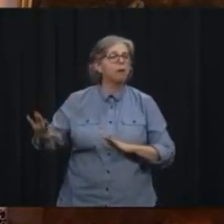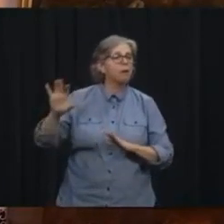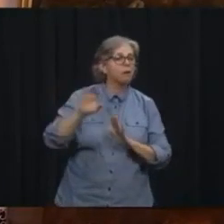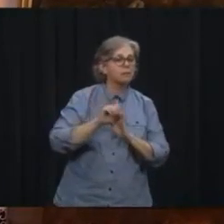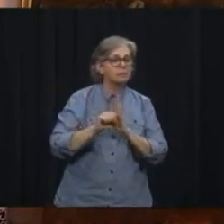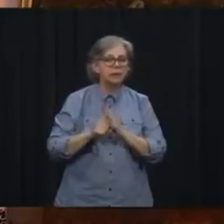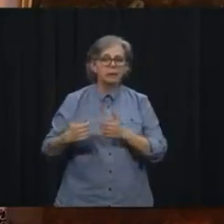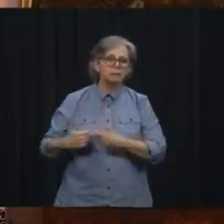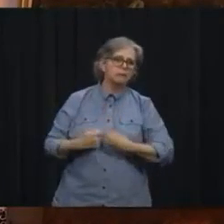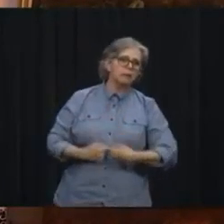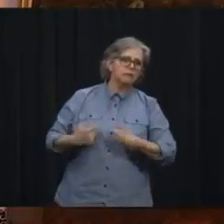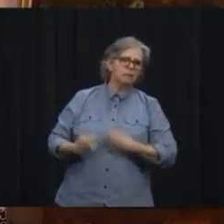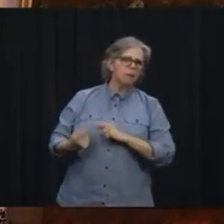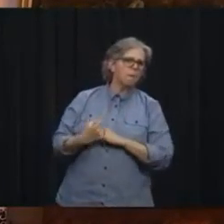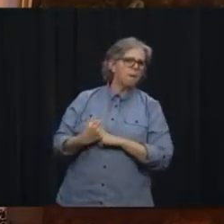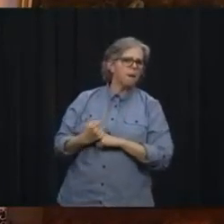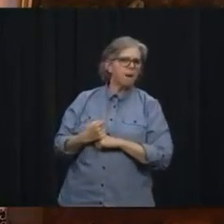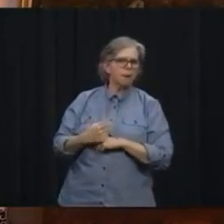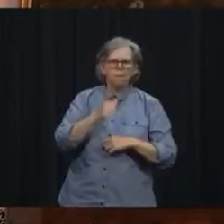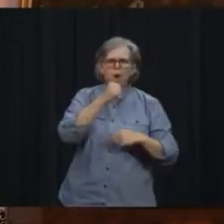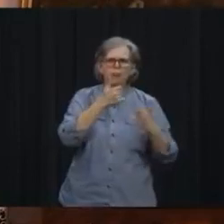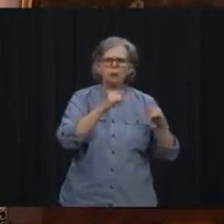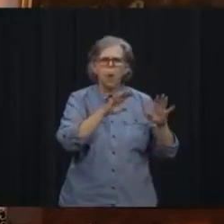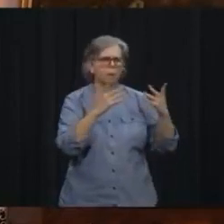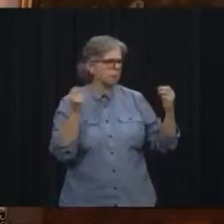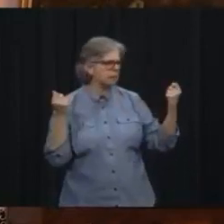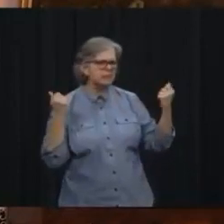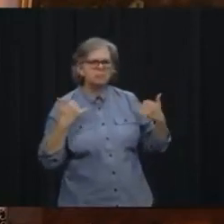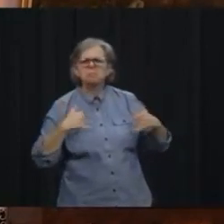We need to do everything to defeat it.